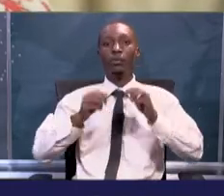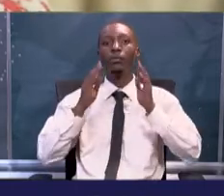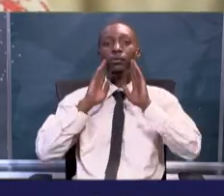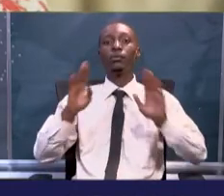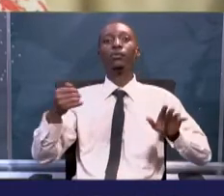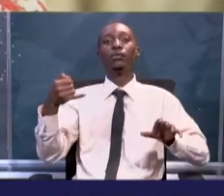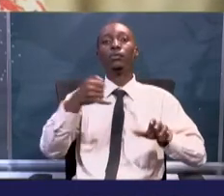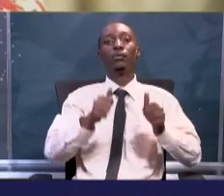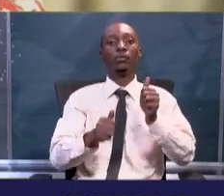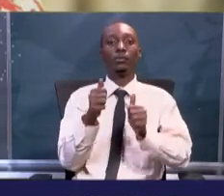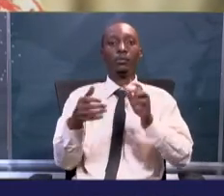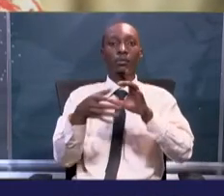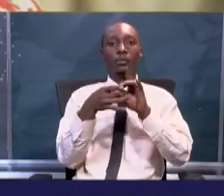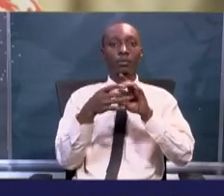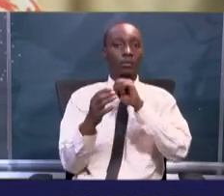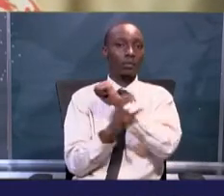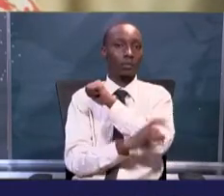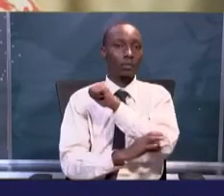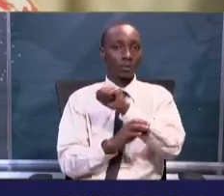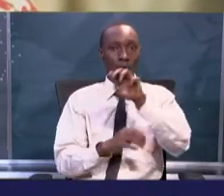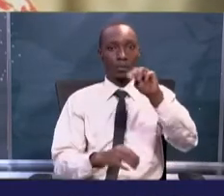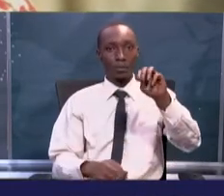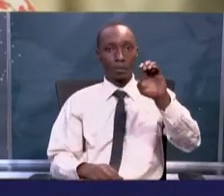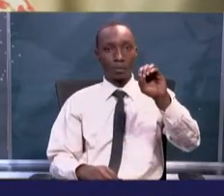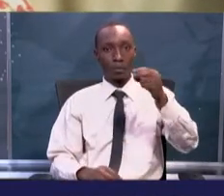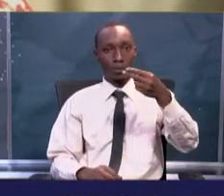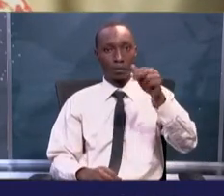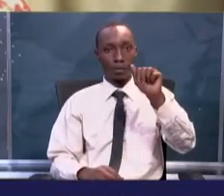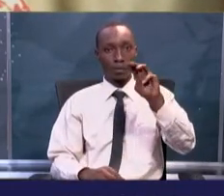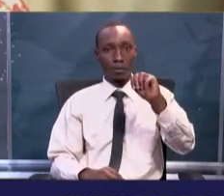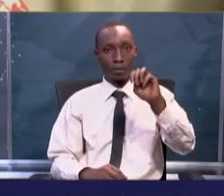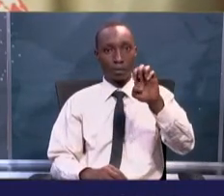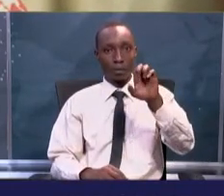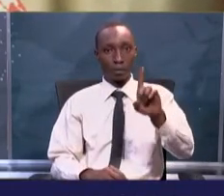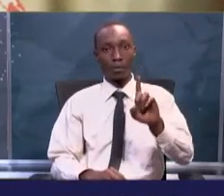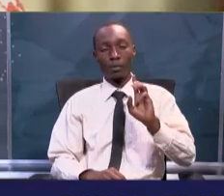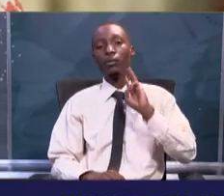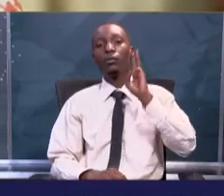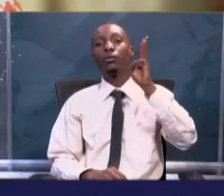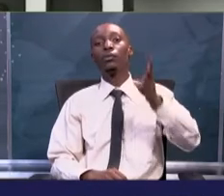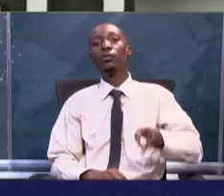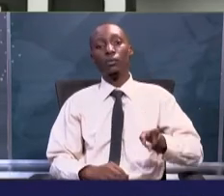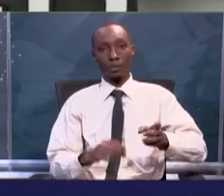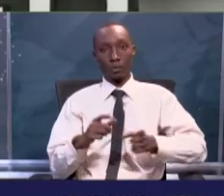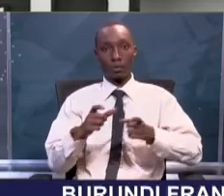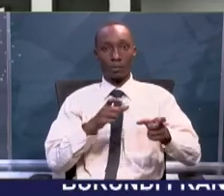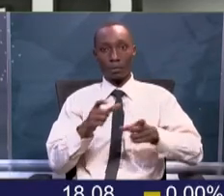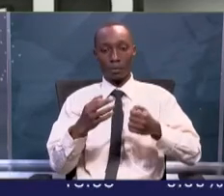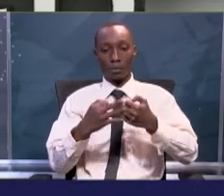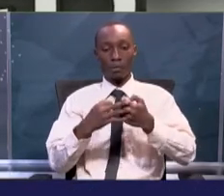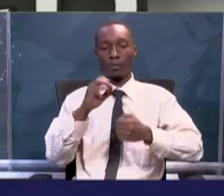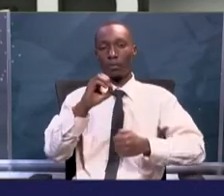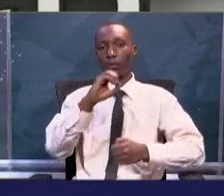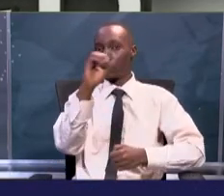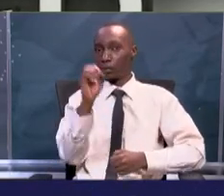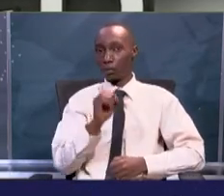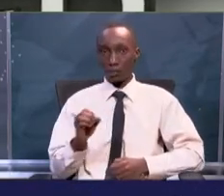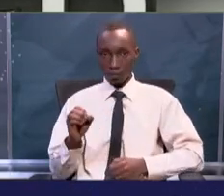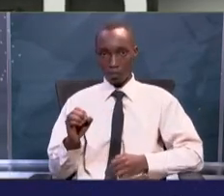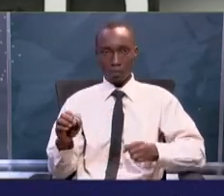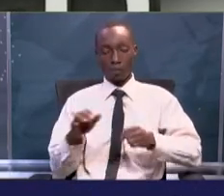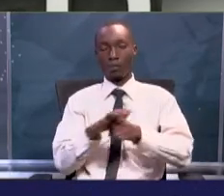is linked to the country's monarch Mohammed bin Salman, will take a controlling 80% stake, with